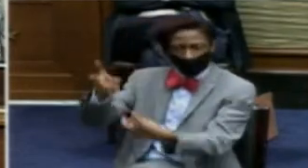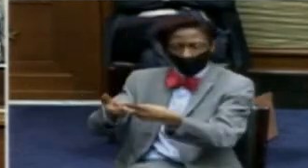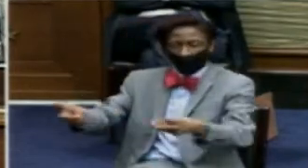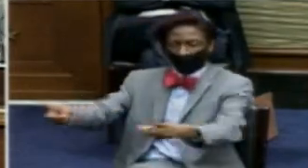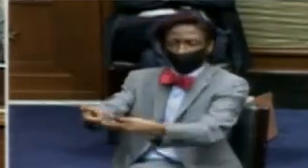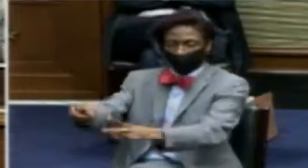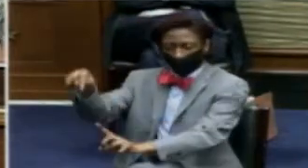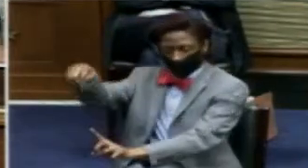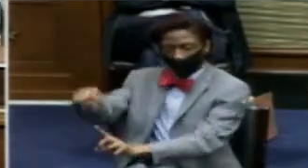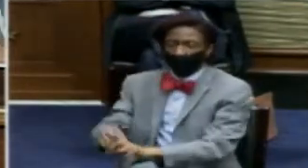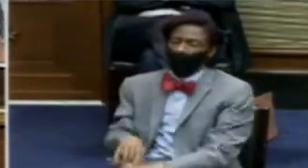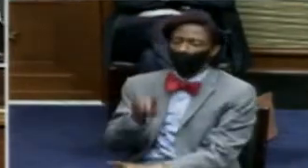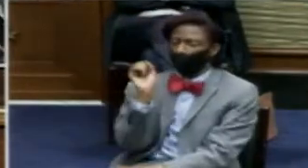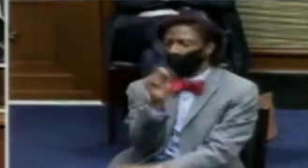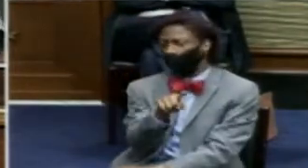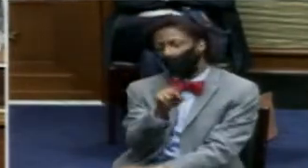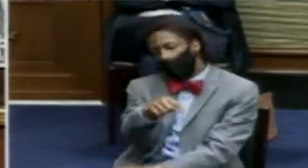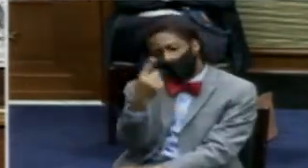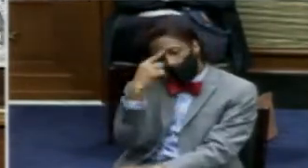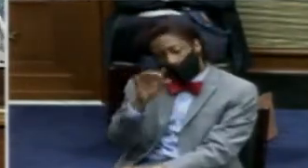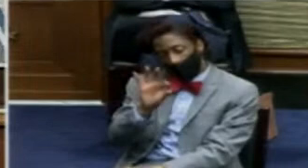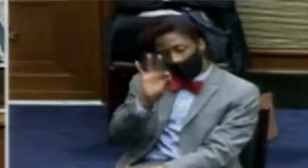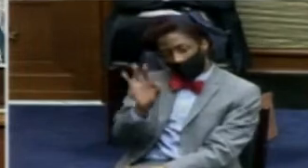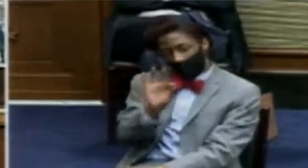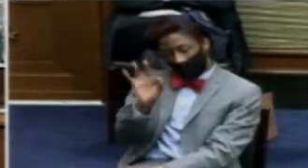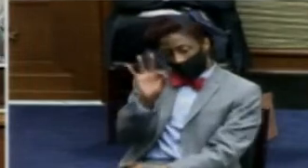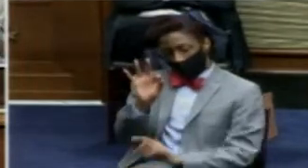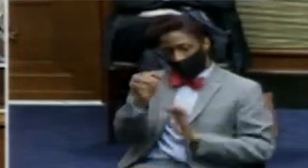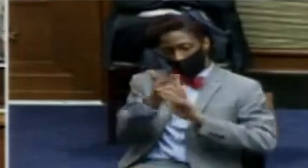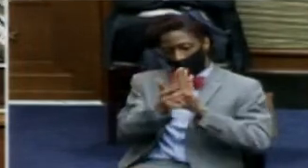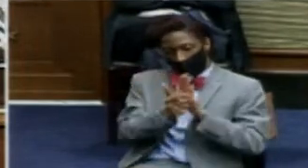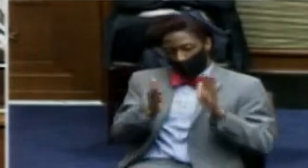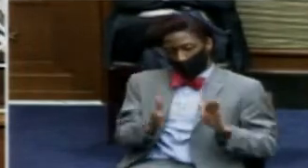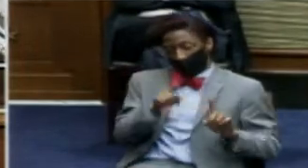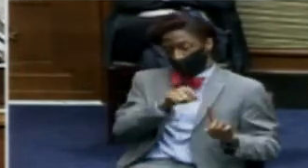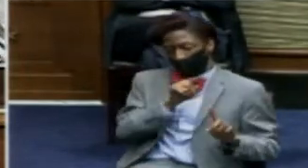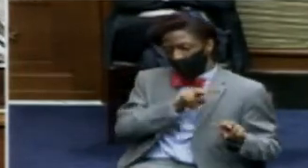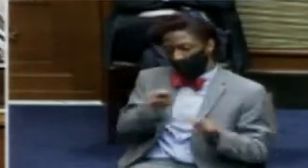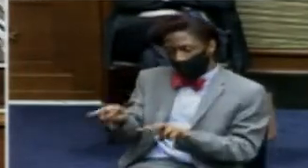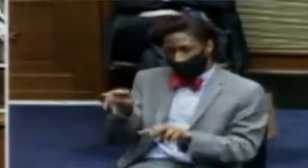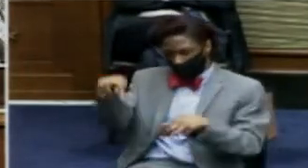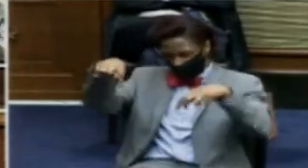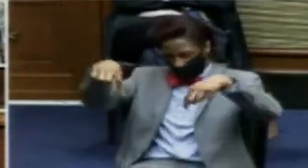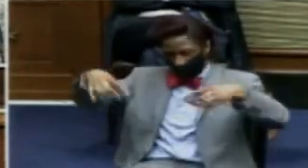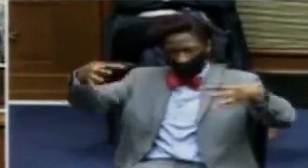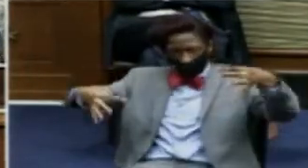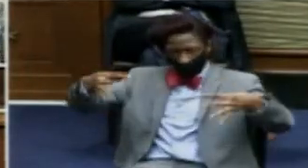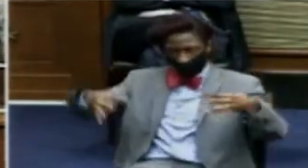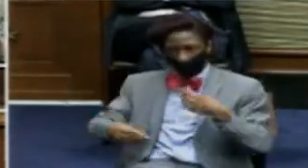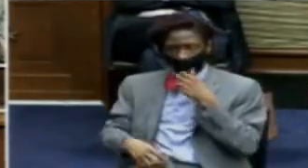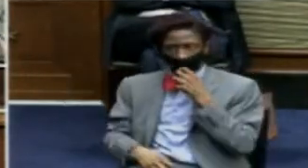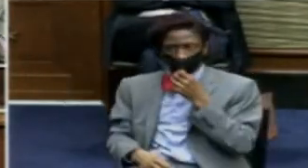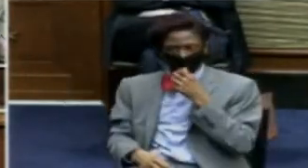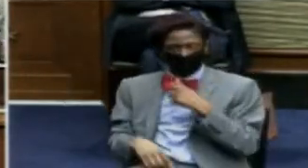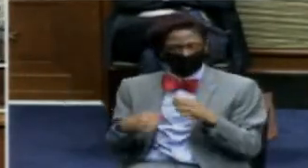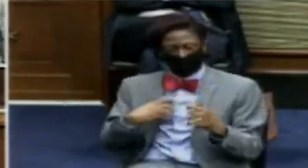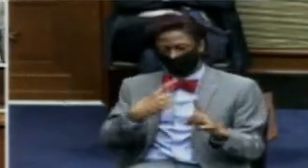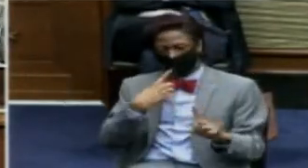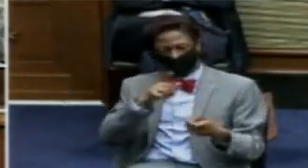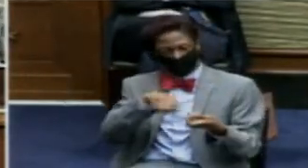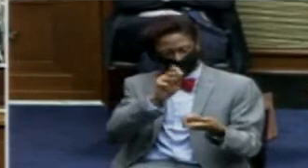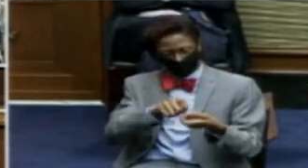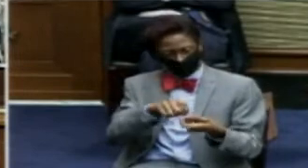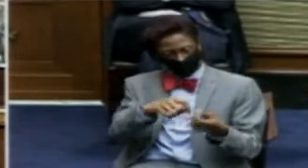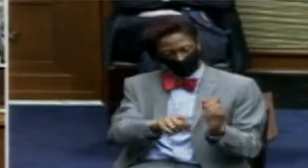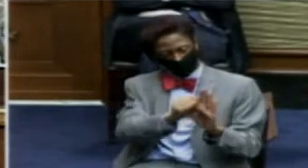Schwartz, for the 9 lawyers watching this hearing, and I'm trying to settle on exactly what the statute says here,